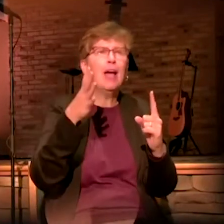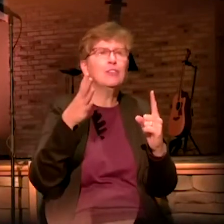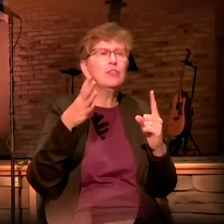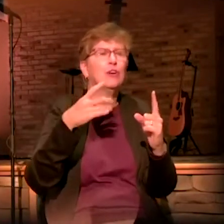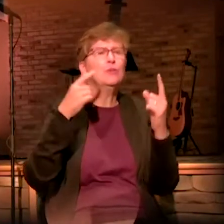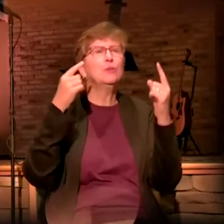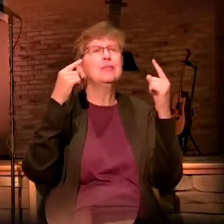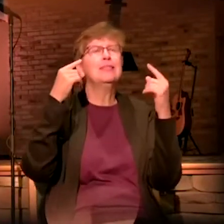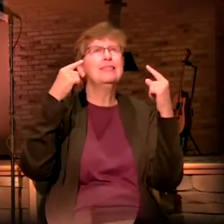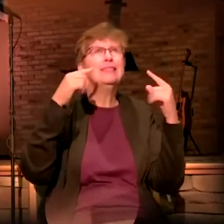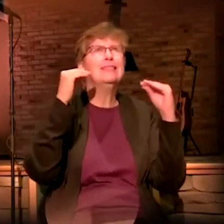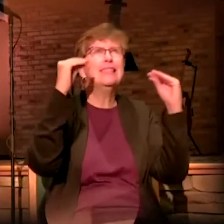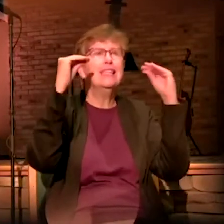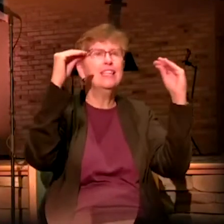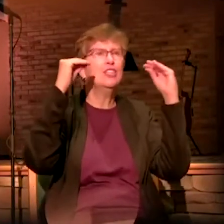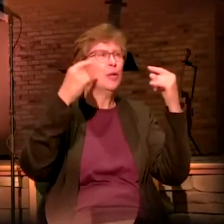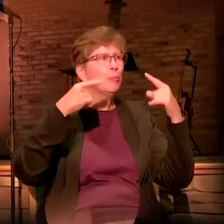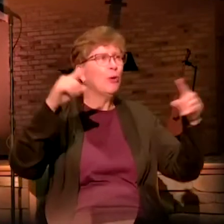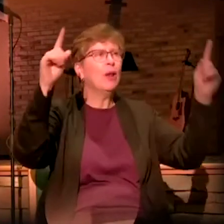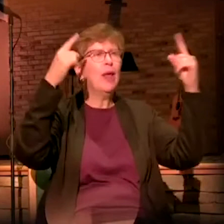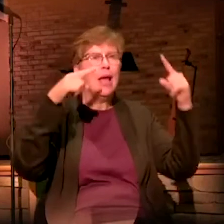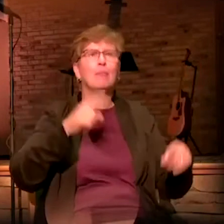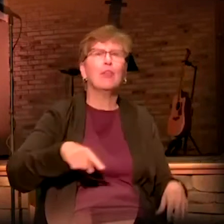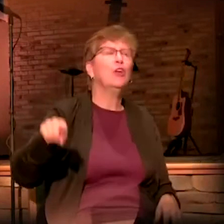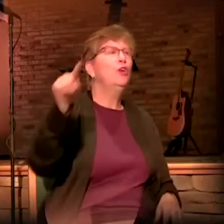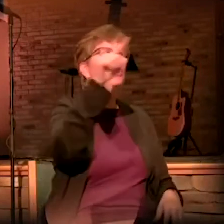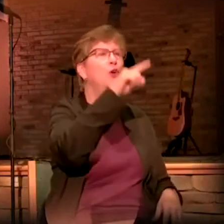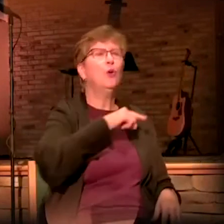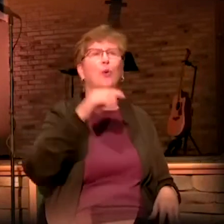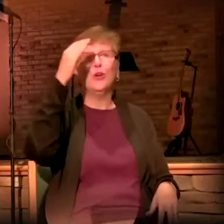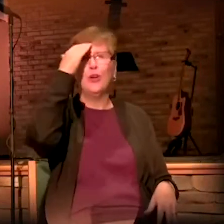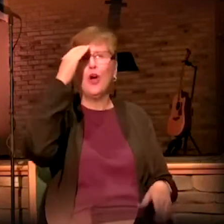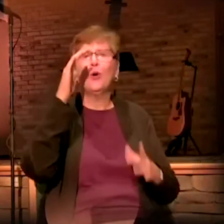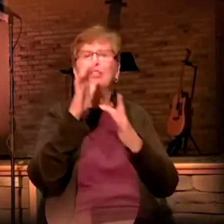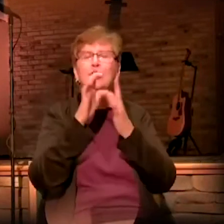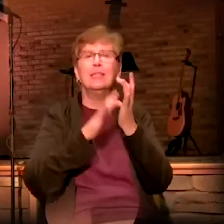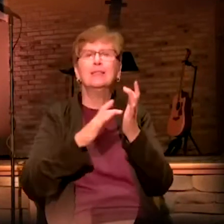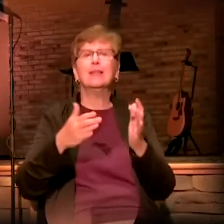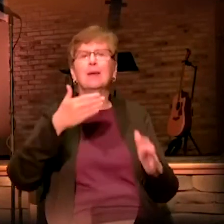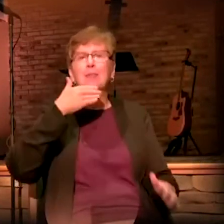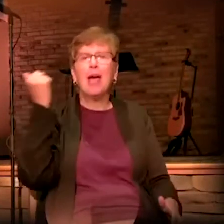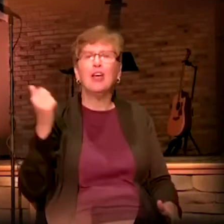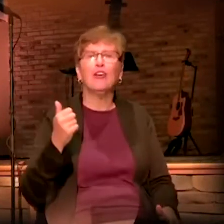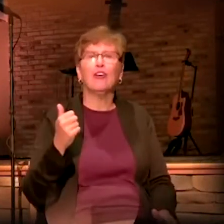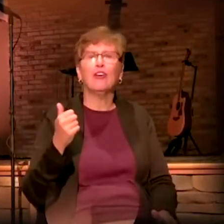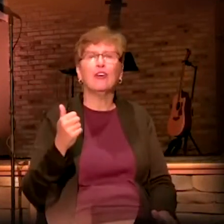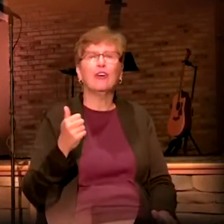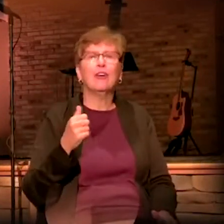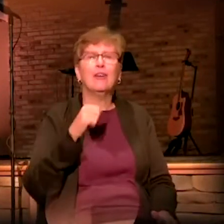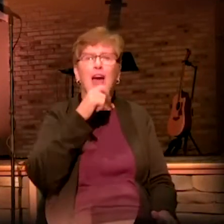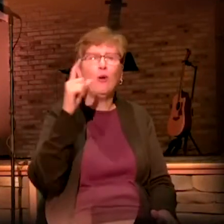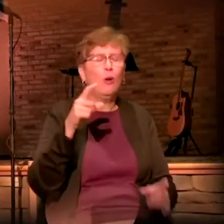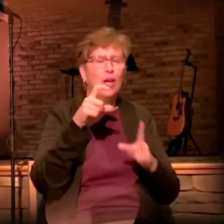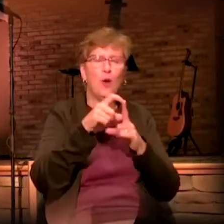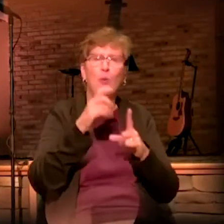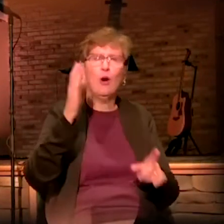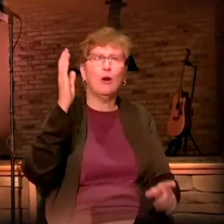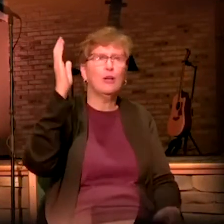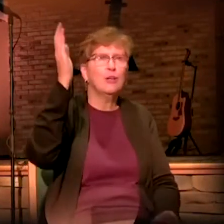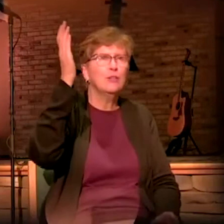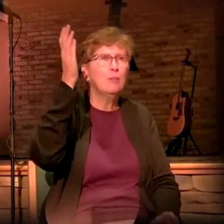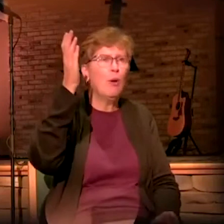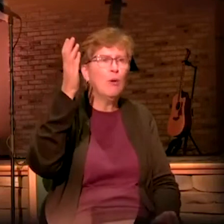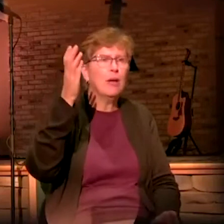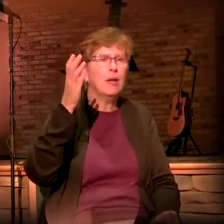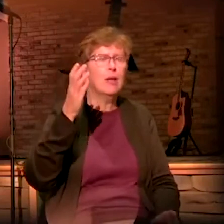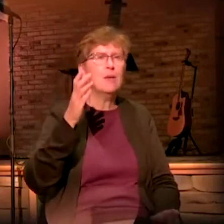proclaim that you would know Jesus better, that he would not only be a word spoken, but a Savior who reigns